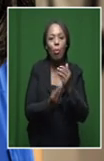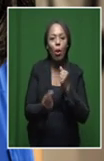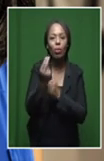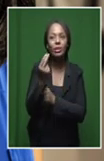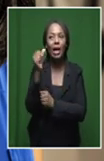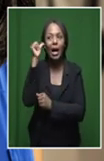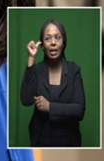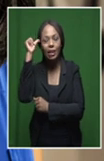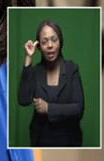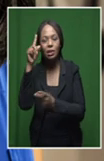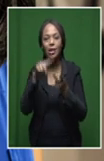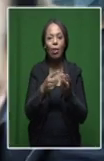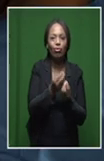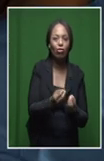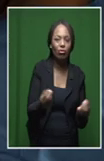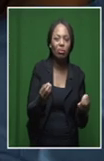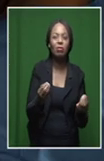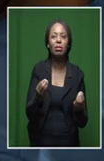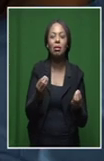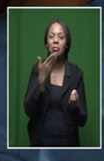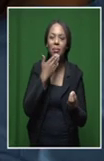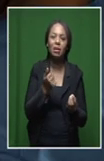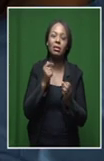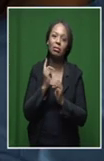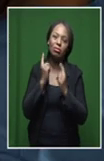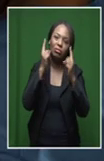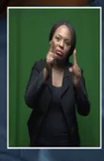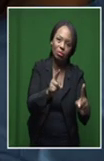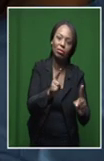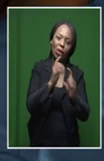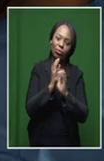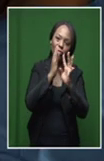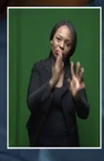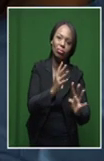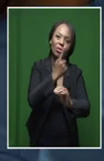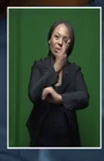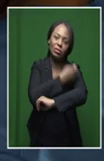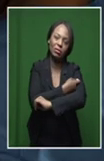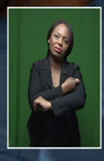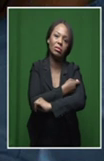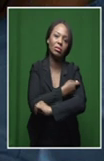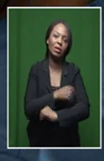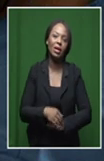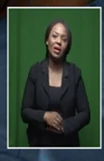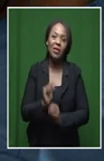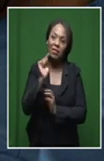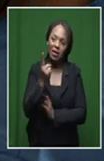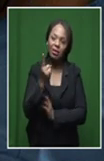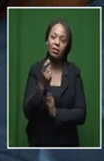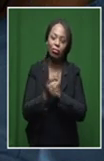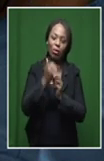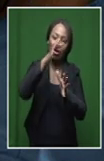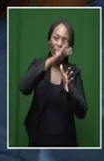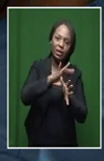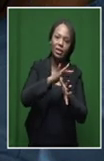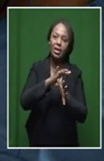and children to vaccinate. Our primary objective, our first prize, is still to vaccinate